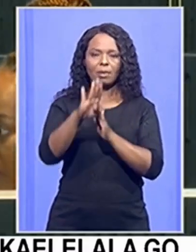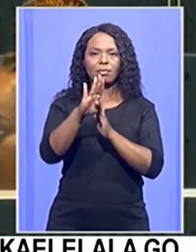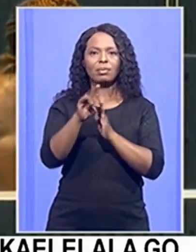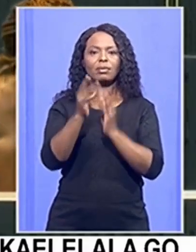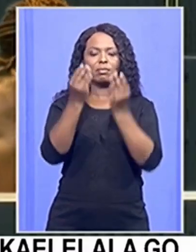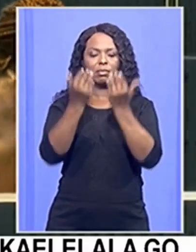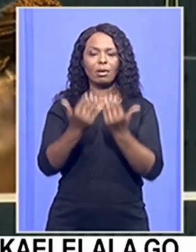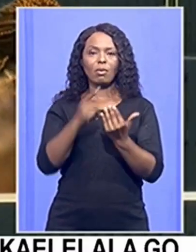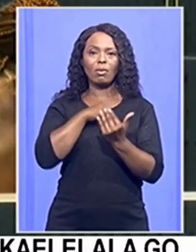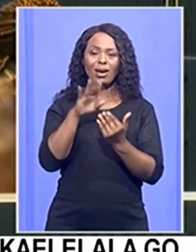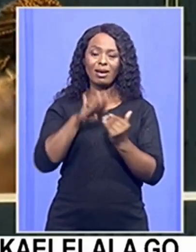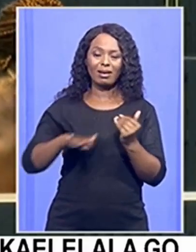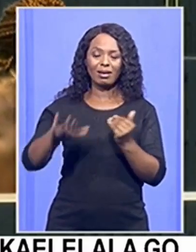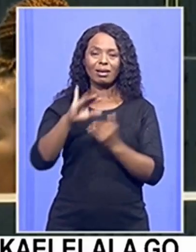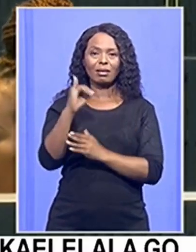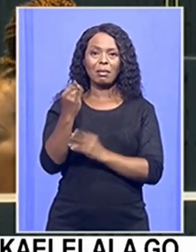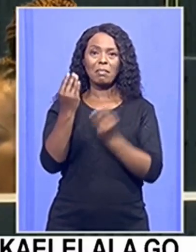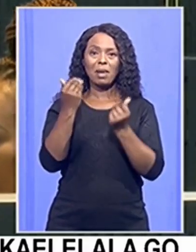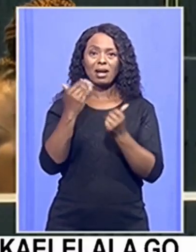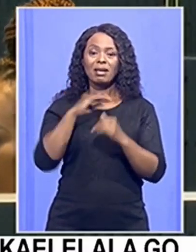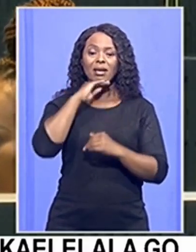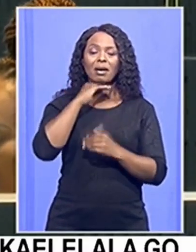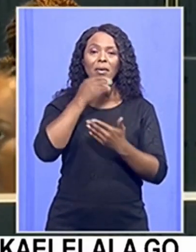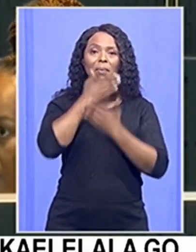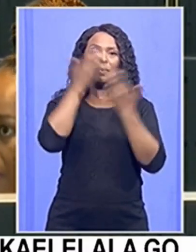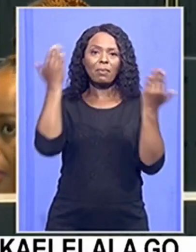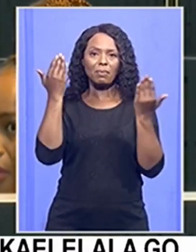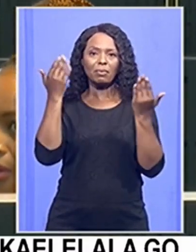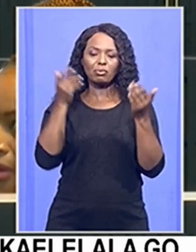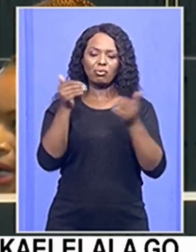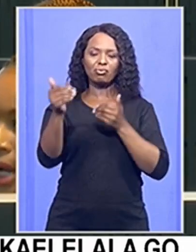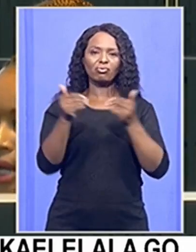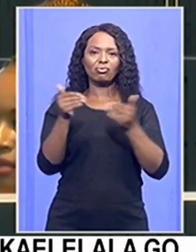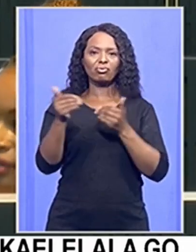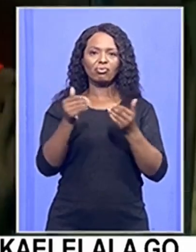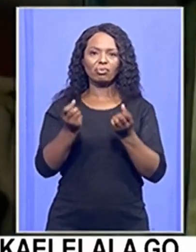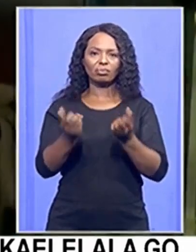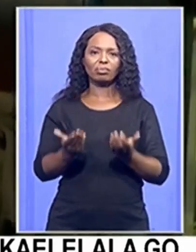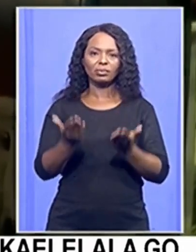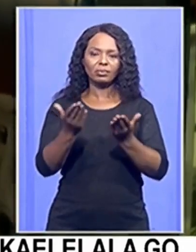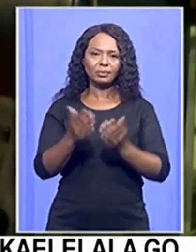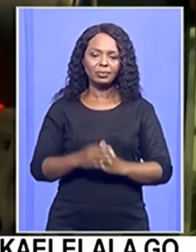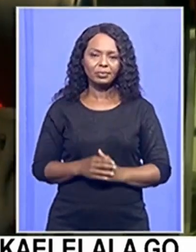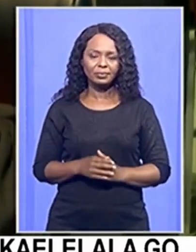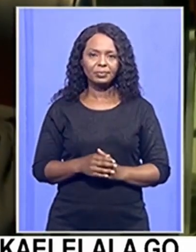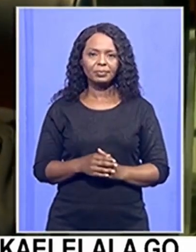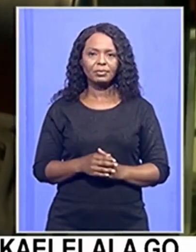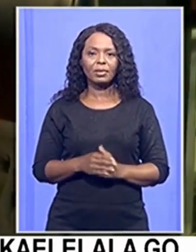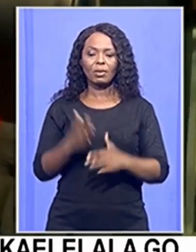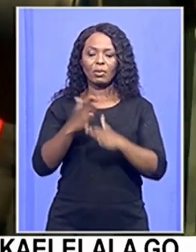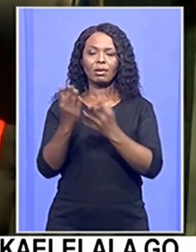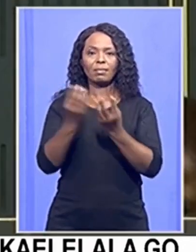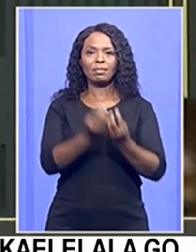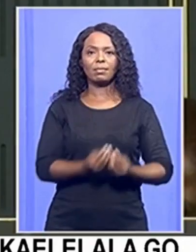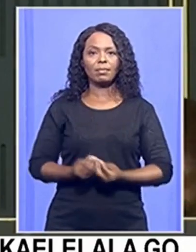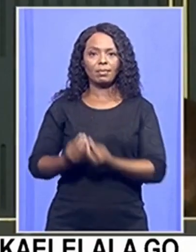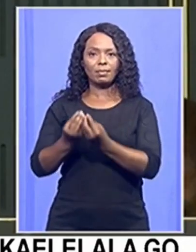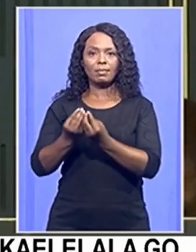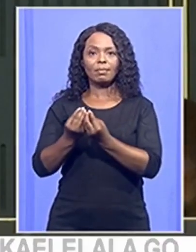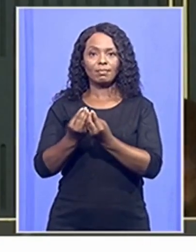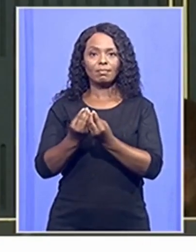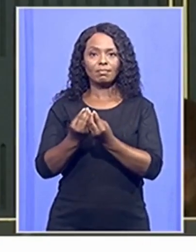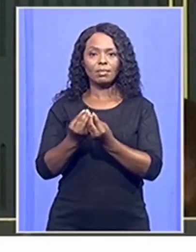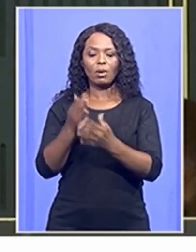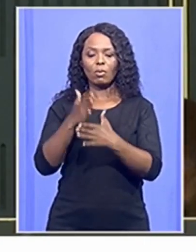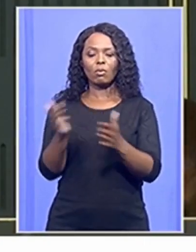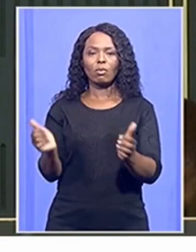jaaka go begwa fa mmasepala o sena matlole a lekaneng go ka fitlhela maikarabelo a tsamaiso. Working together with these